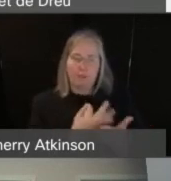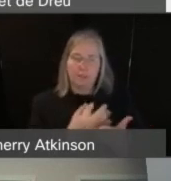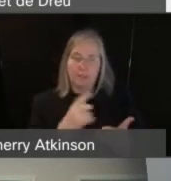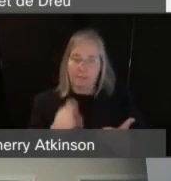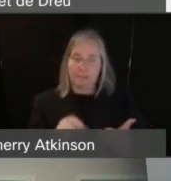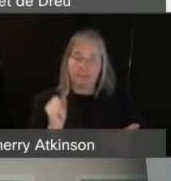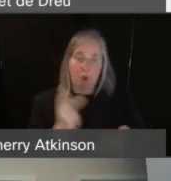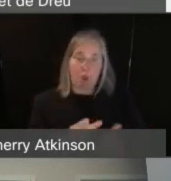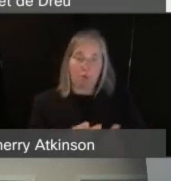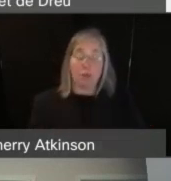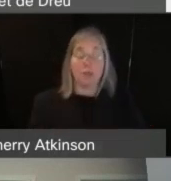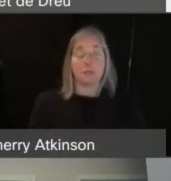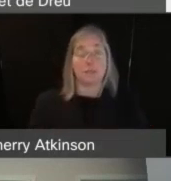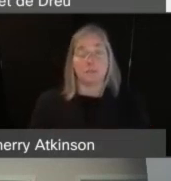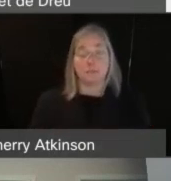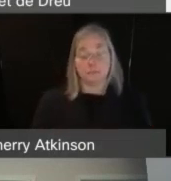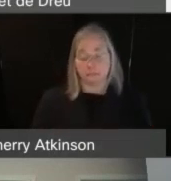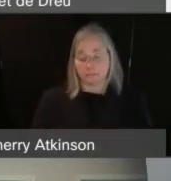authorized?